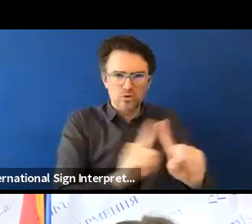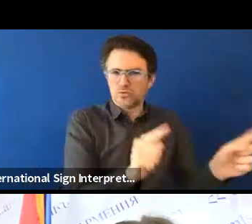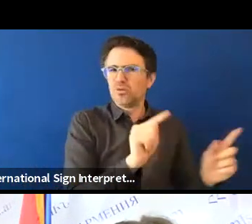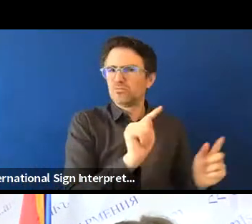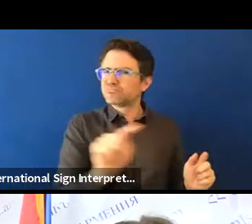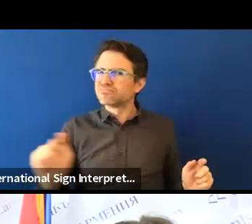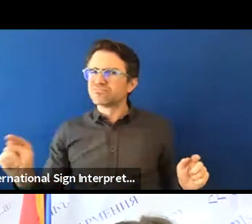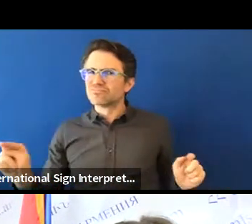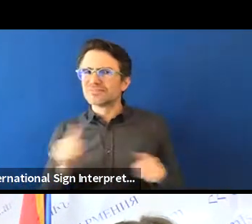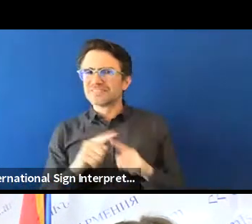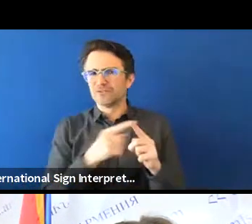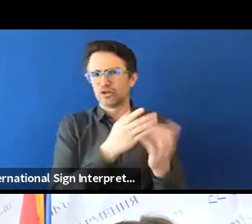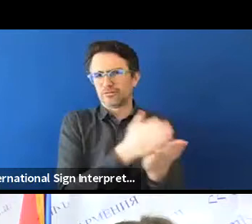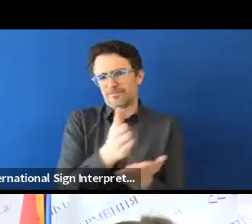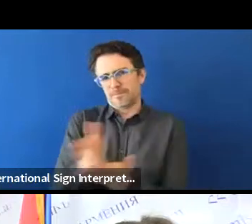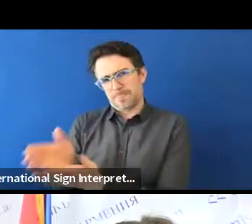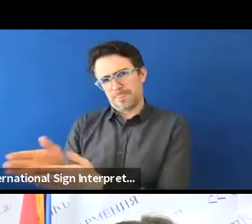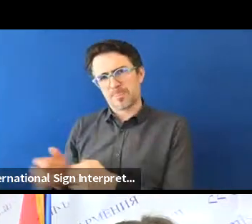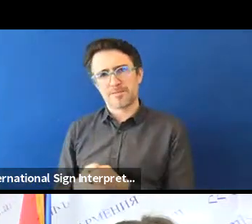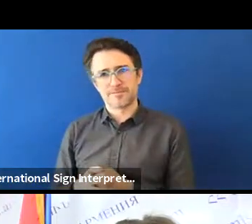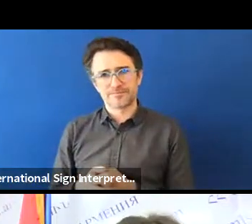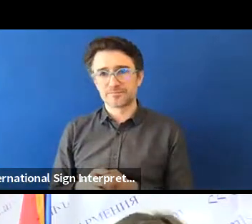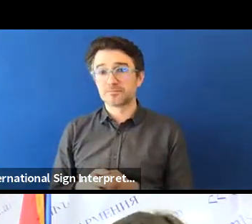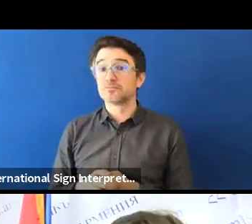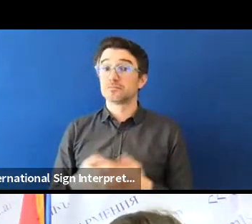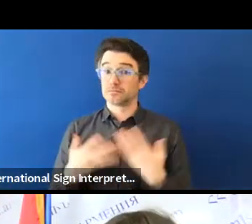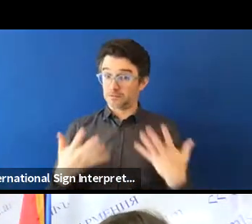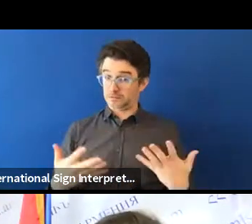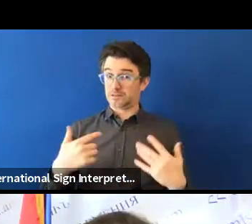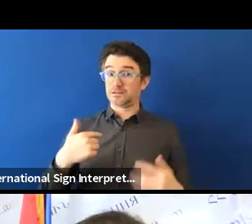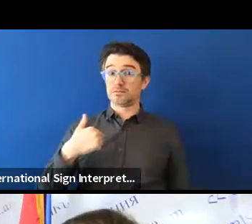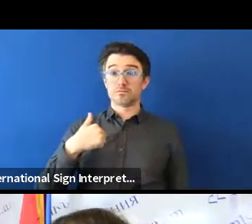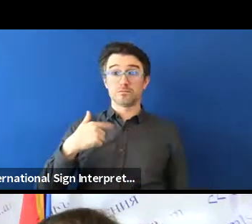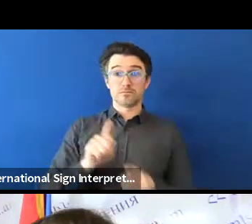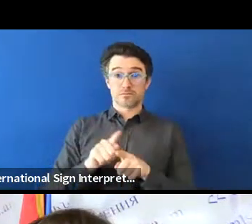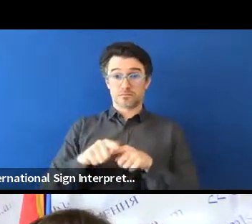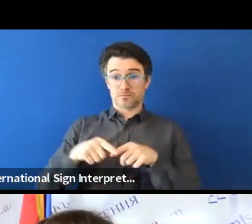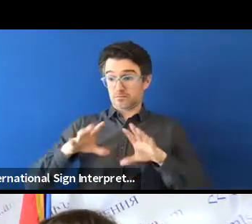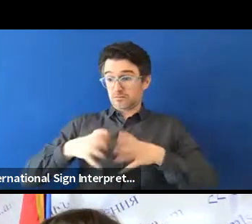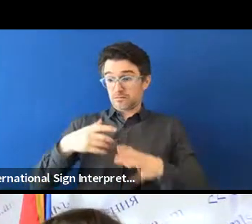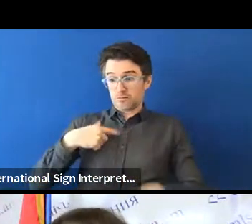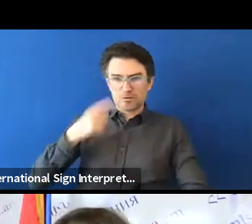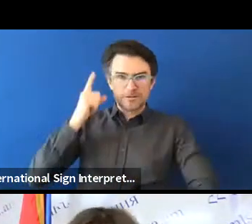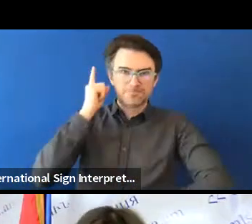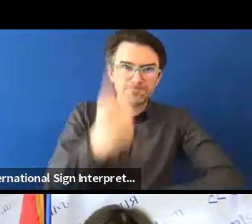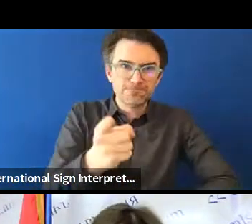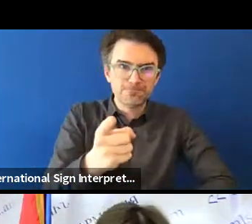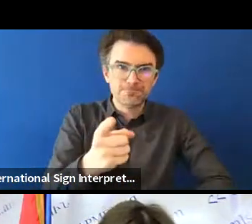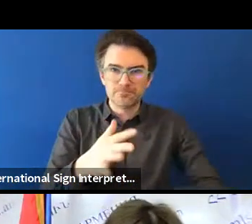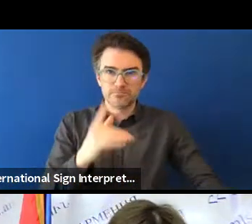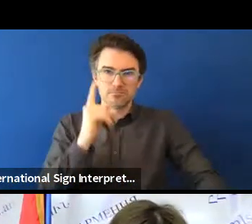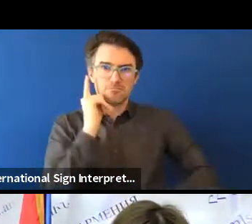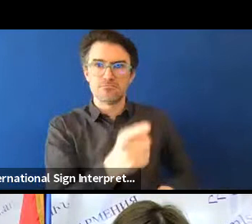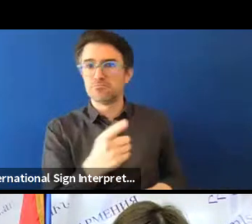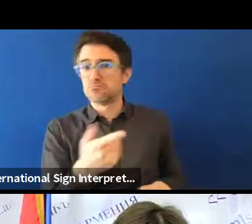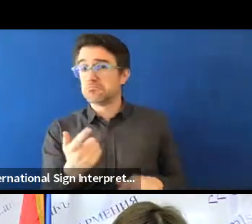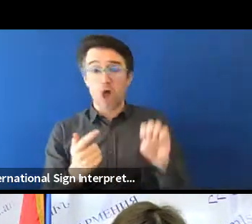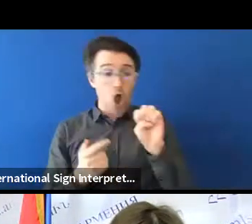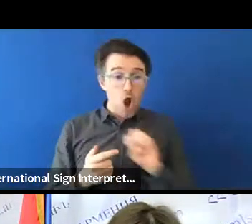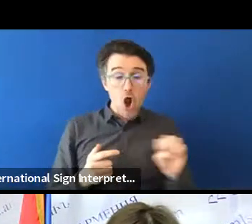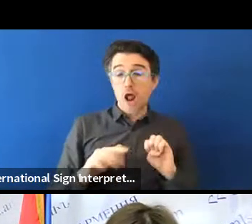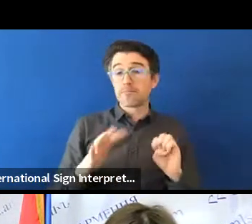within and outside EU countries. To name only one of the most recent commitments,